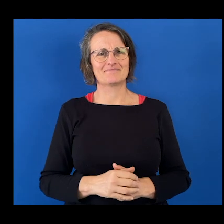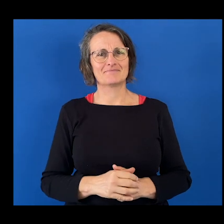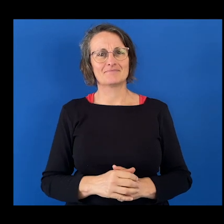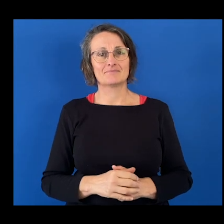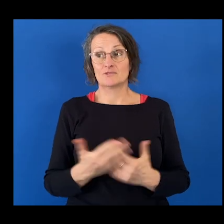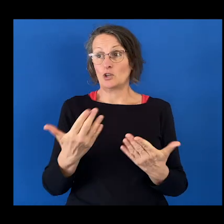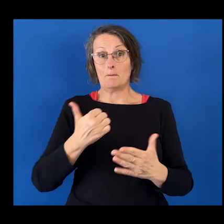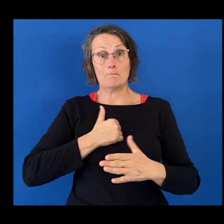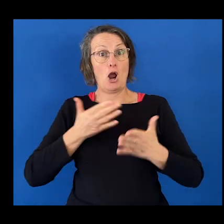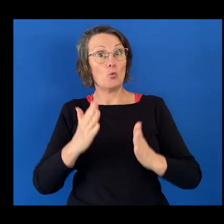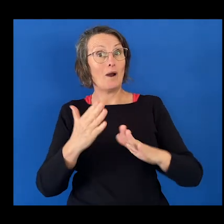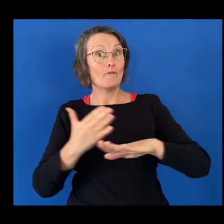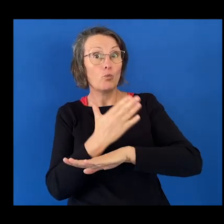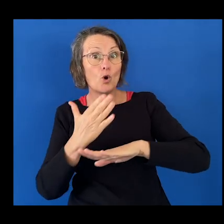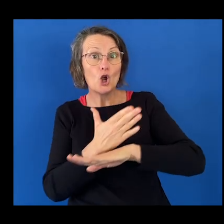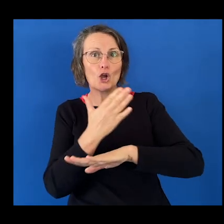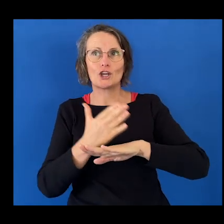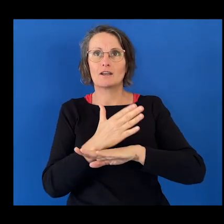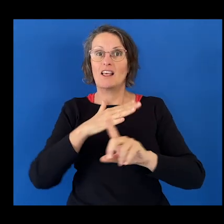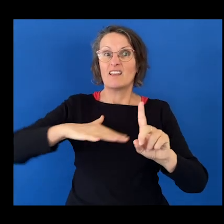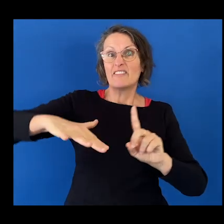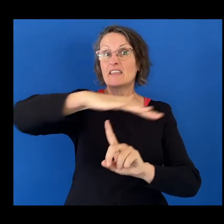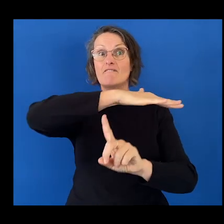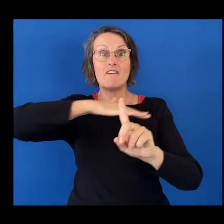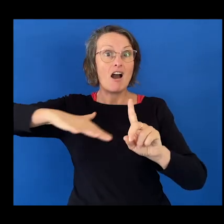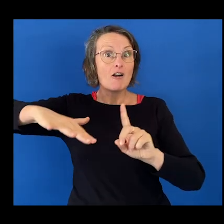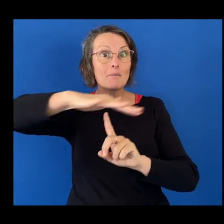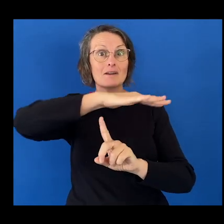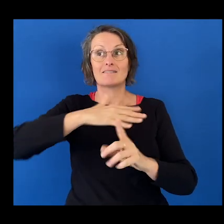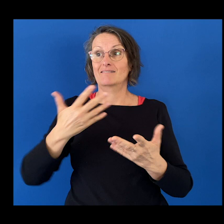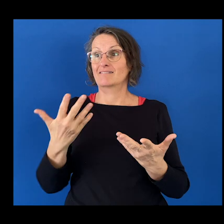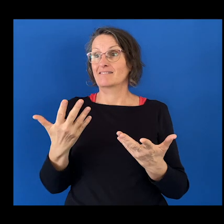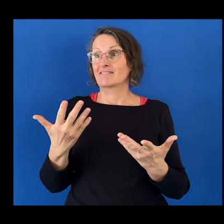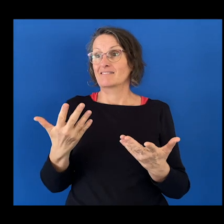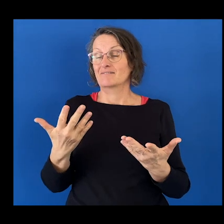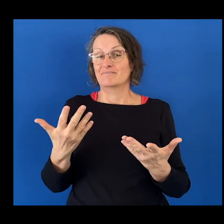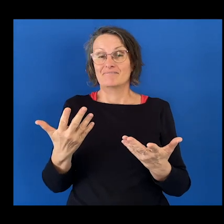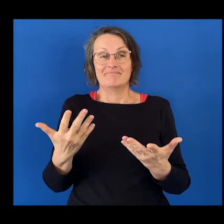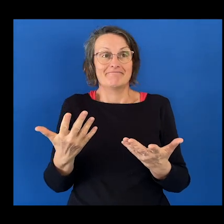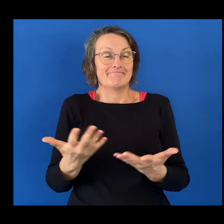working is the environment of the workplace itself